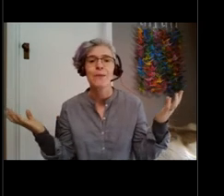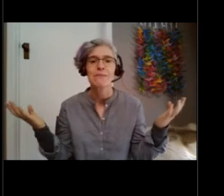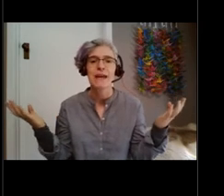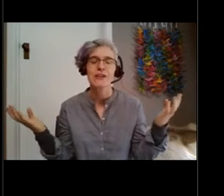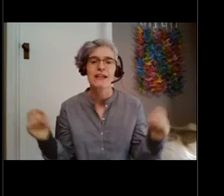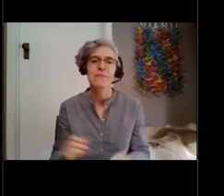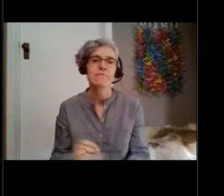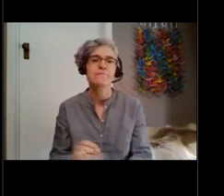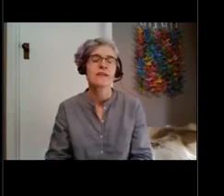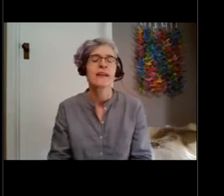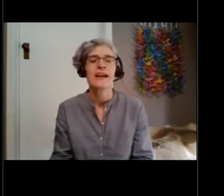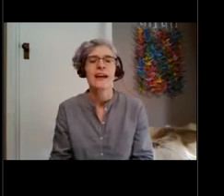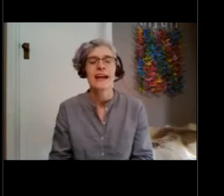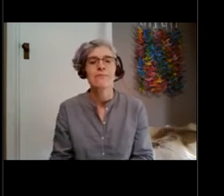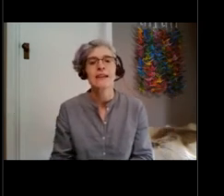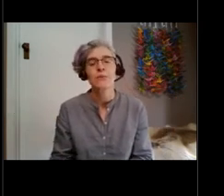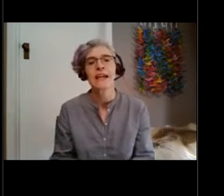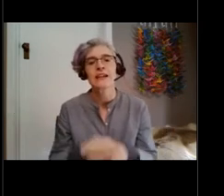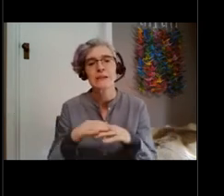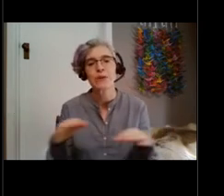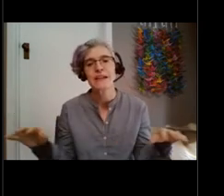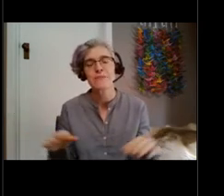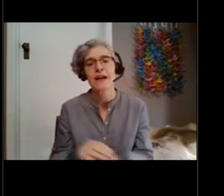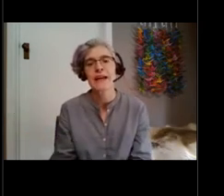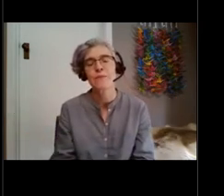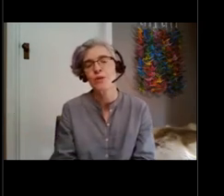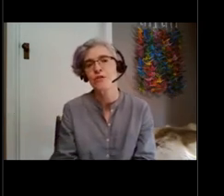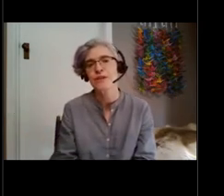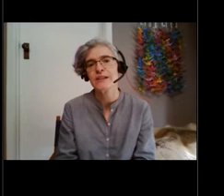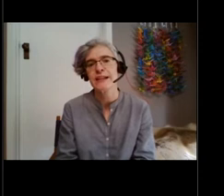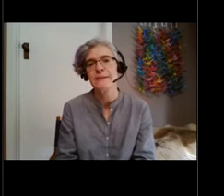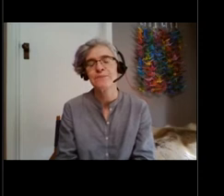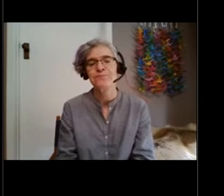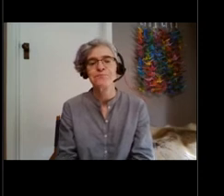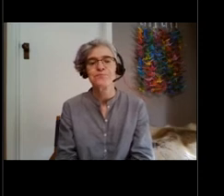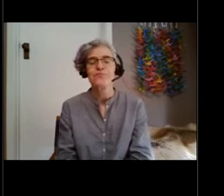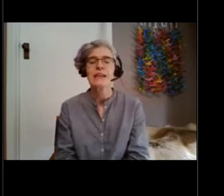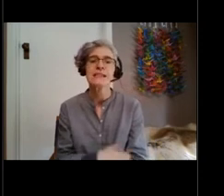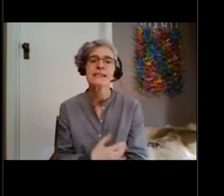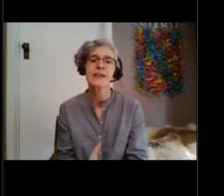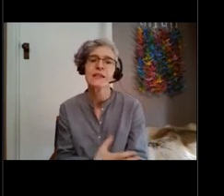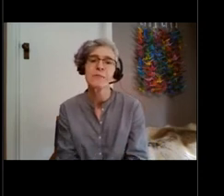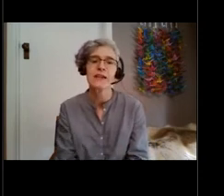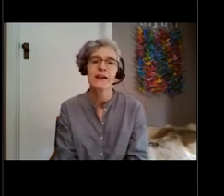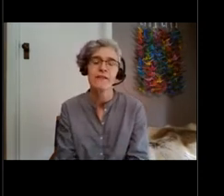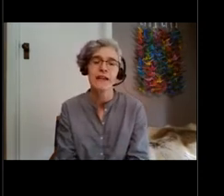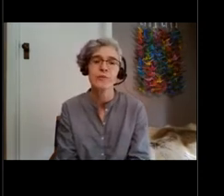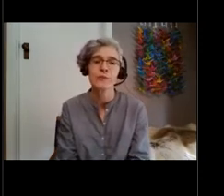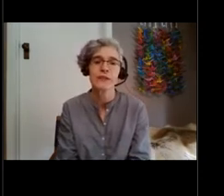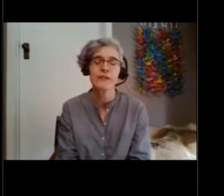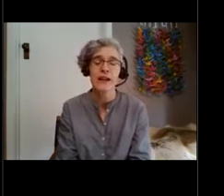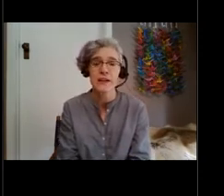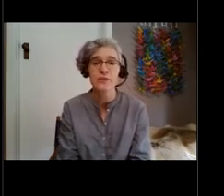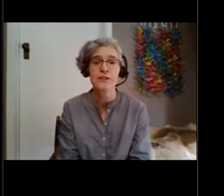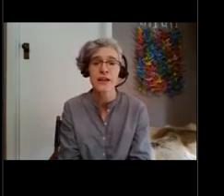to help us manage that demand and mean that we could actually spread that demand out more across the city. This is something that's been